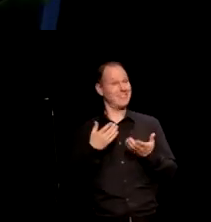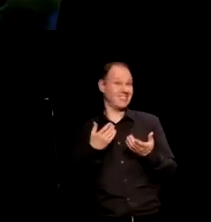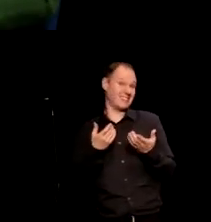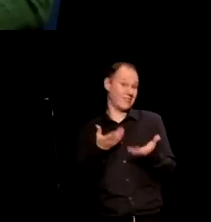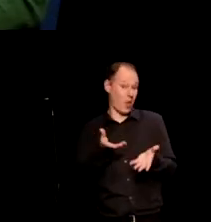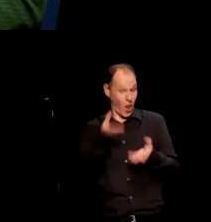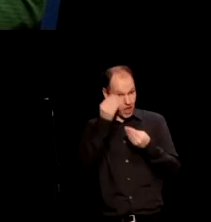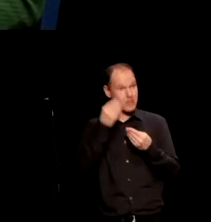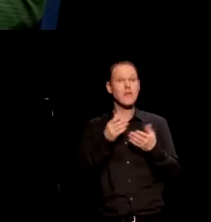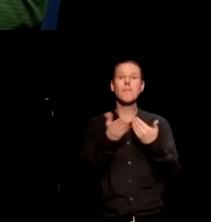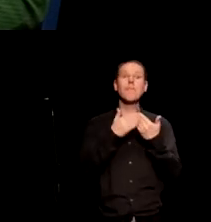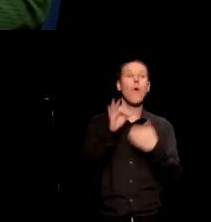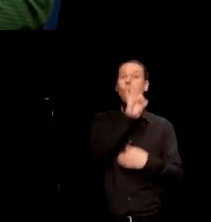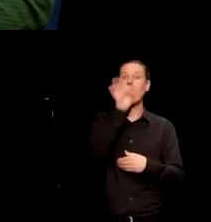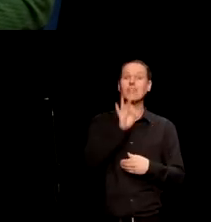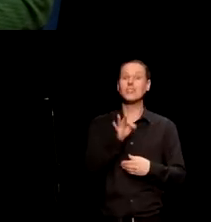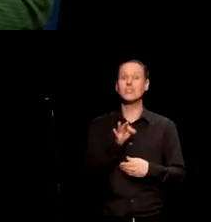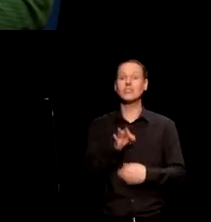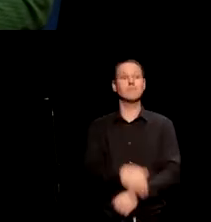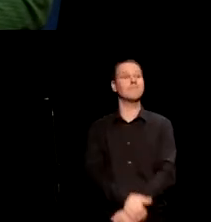So we've got any more questions?